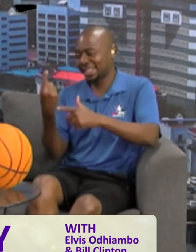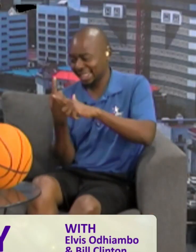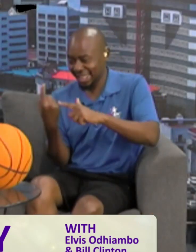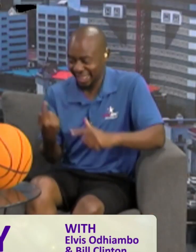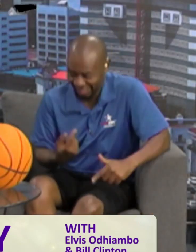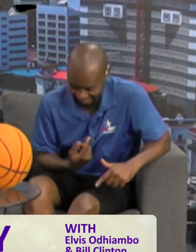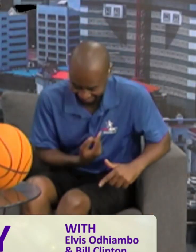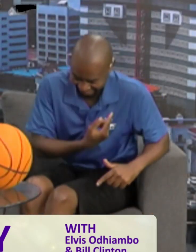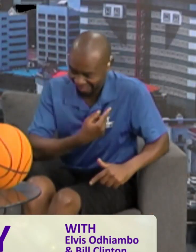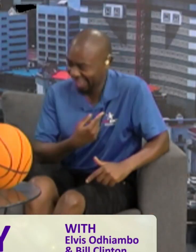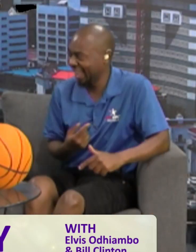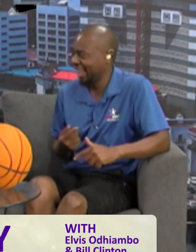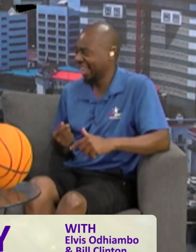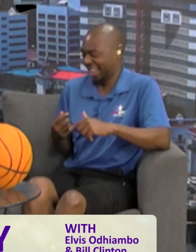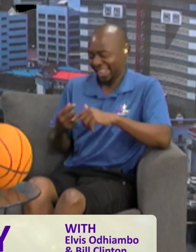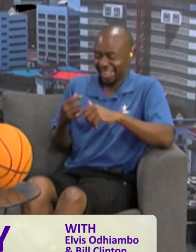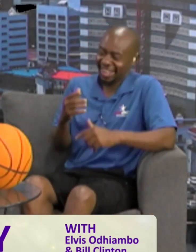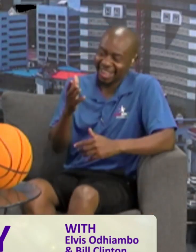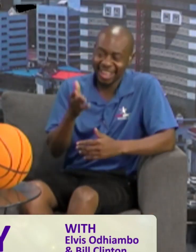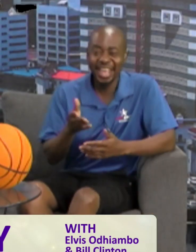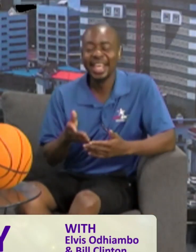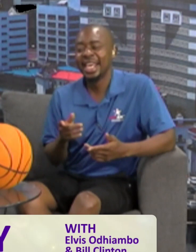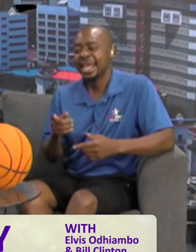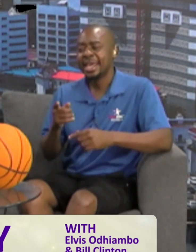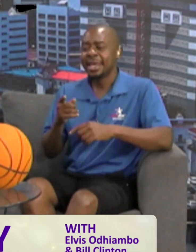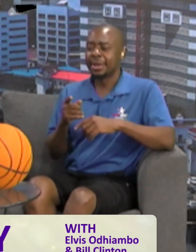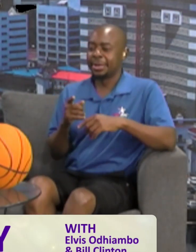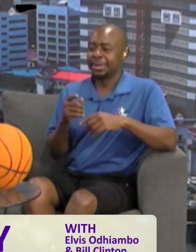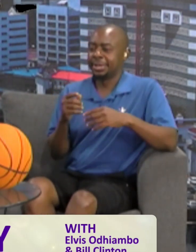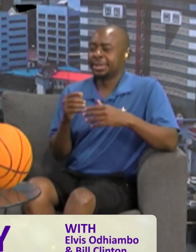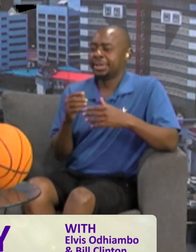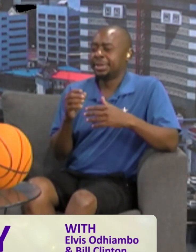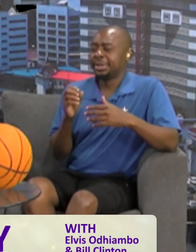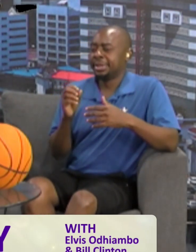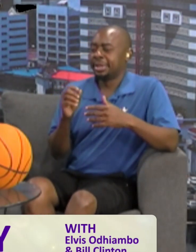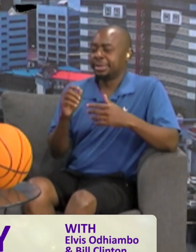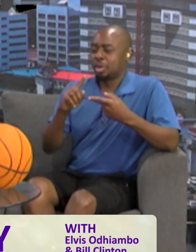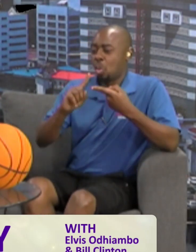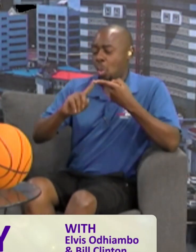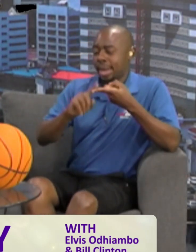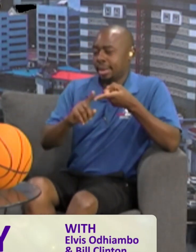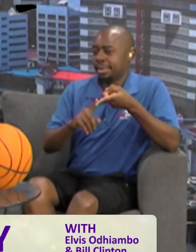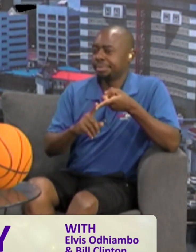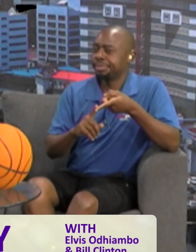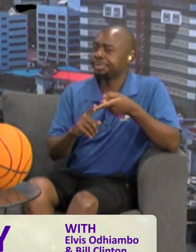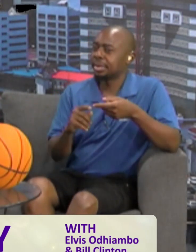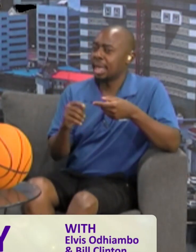Now, first things first. First things first. Right.